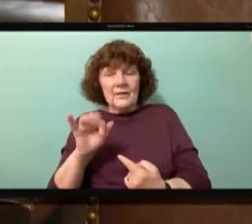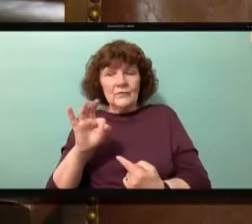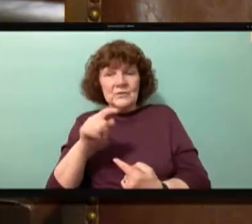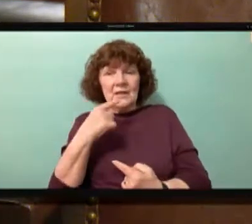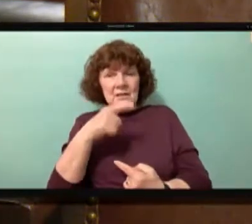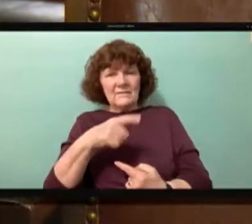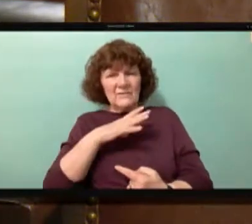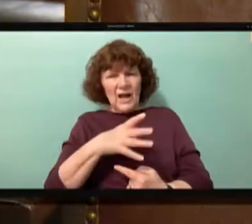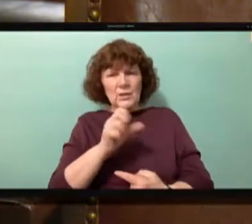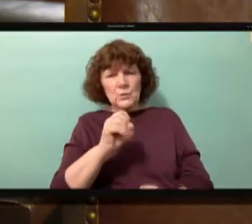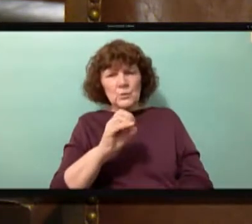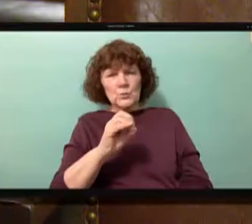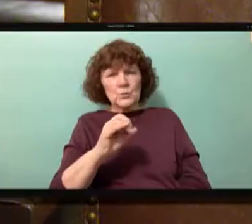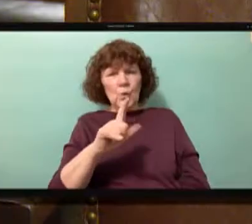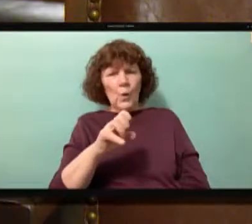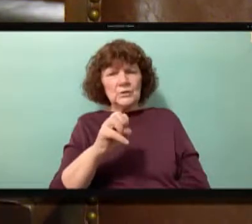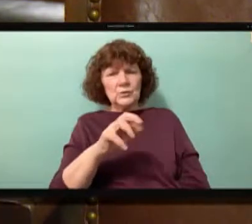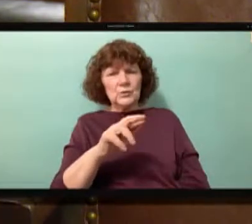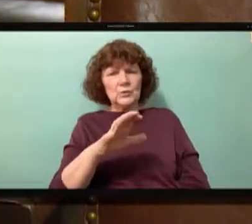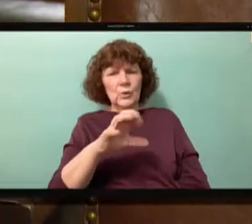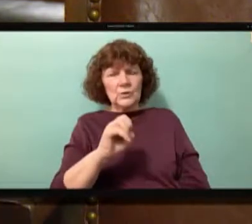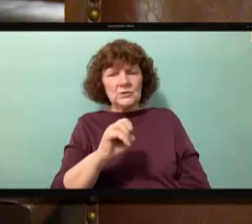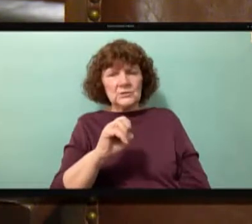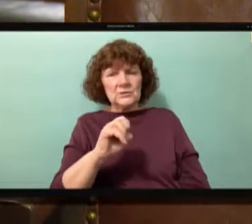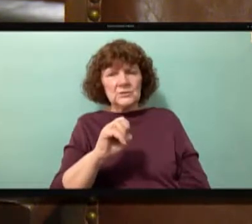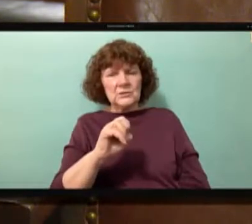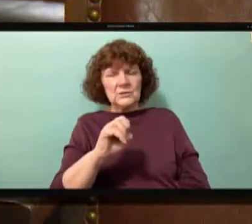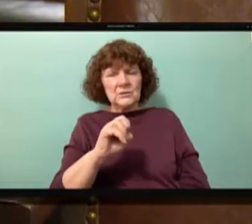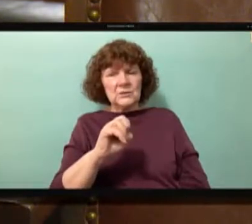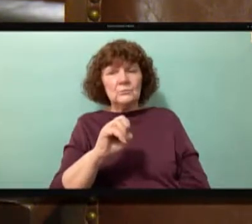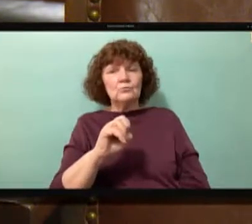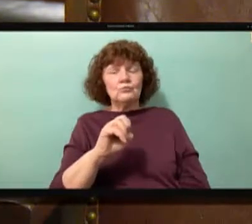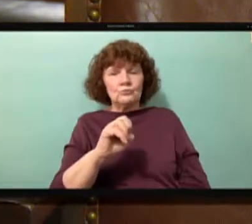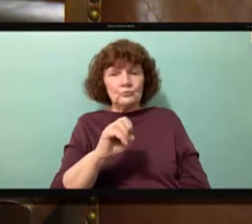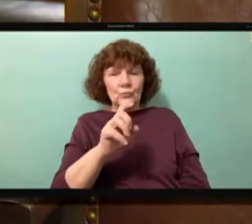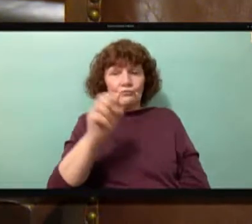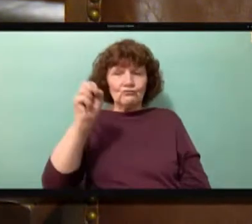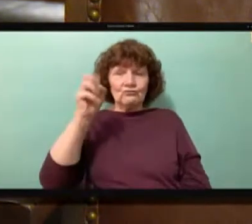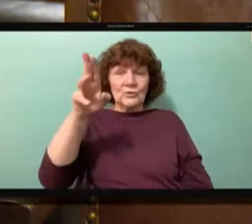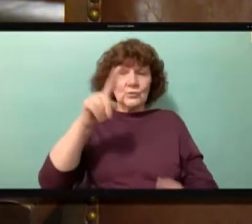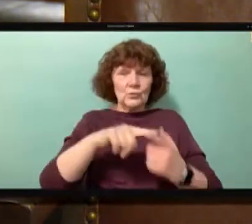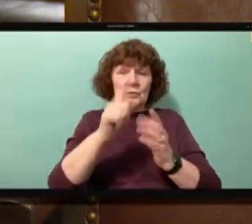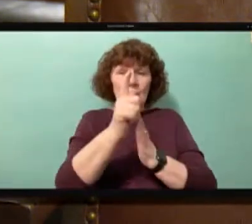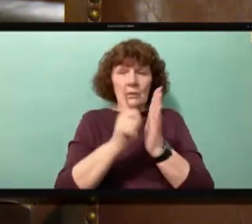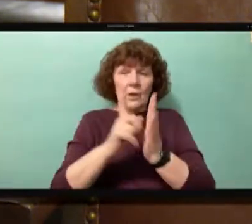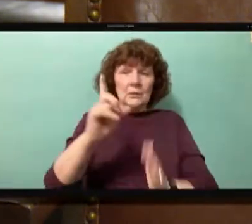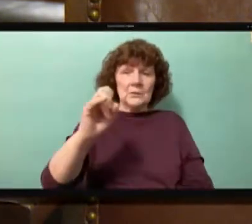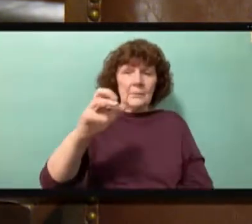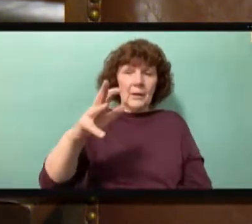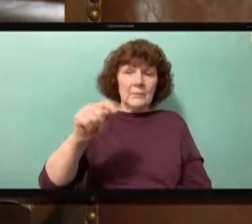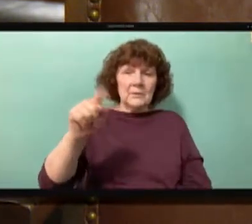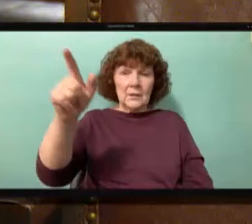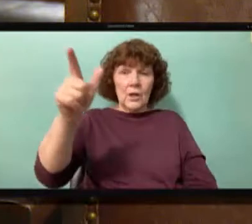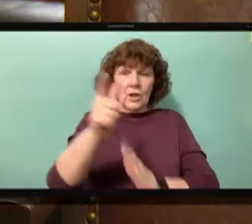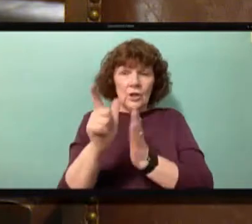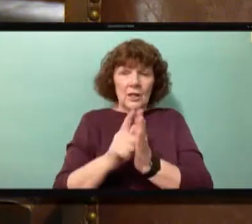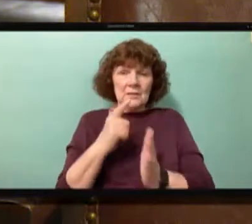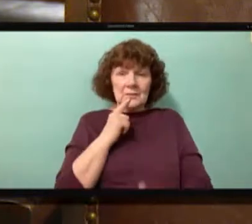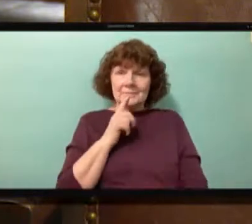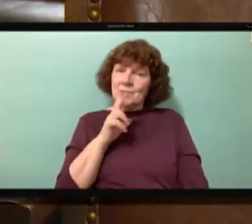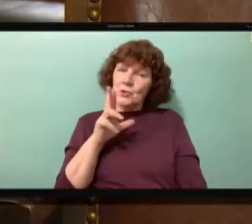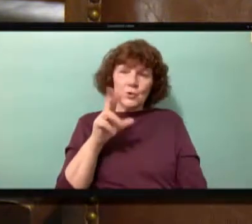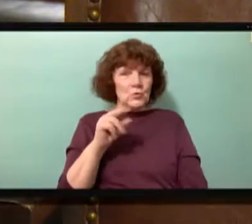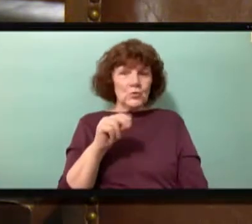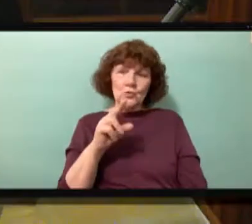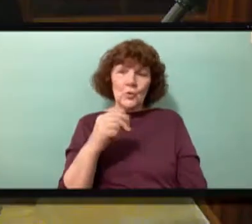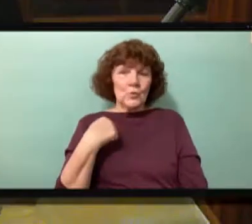sole source, and you send it to law, and law then says, no, we're not okay with